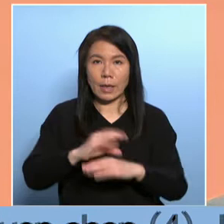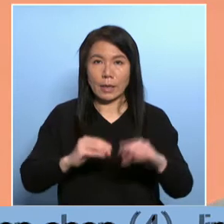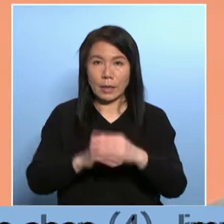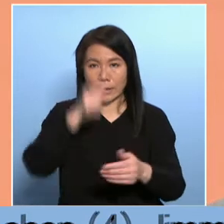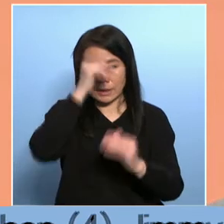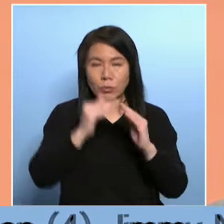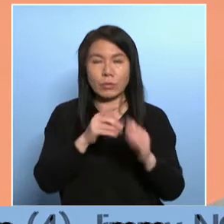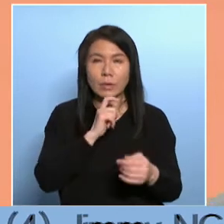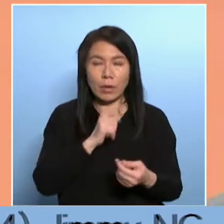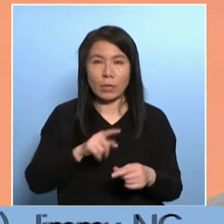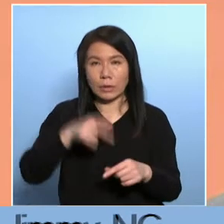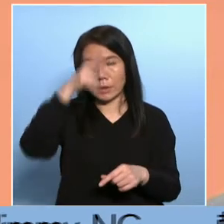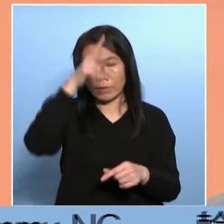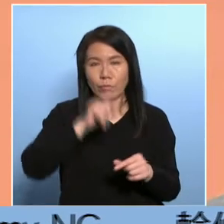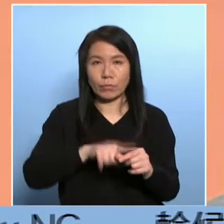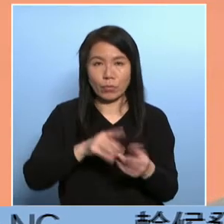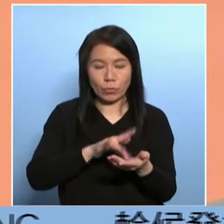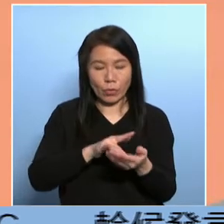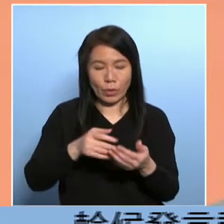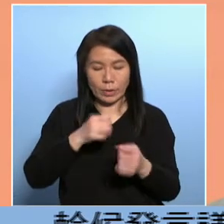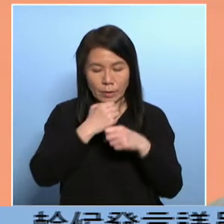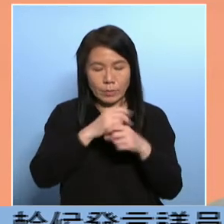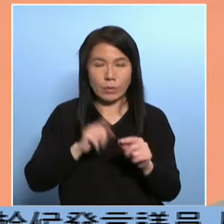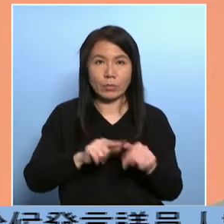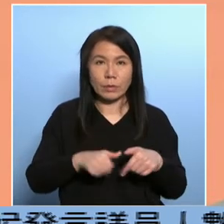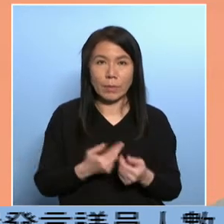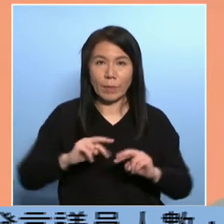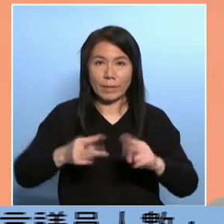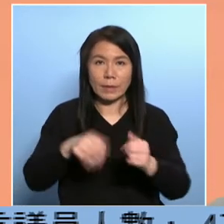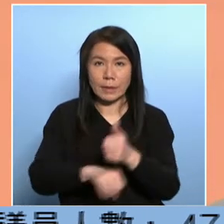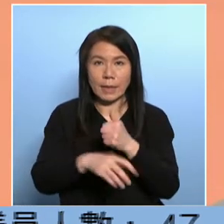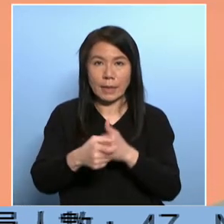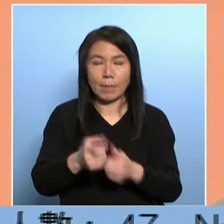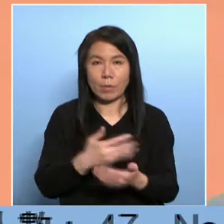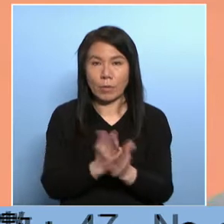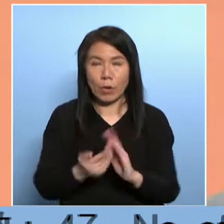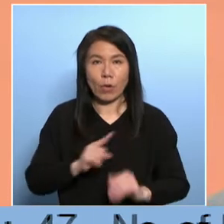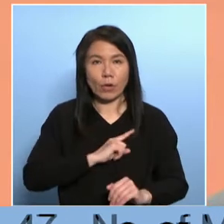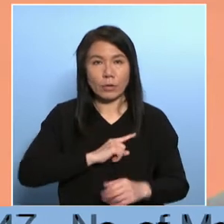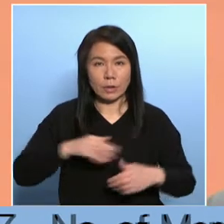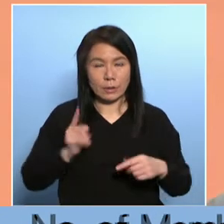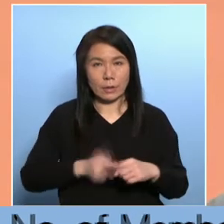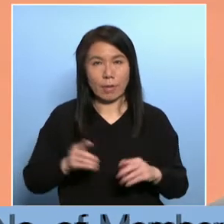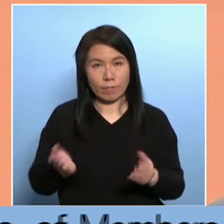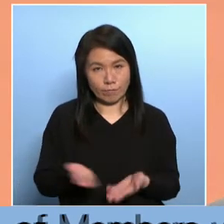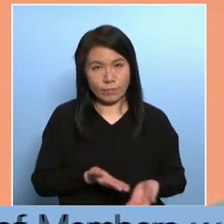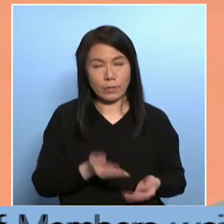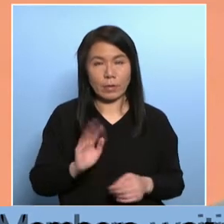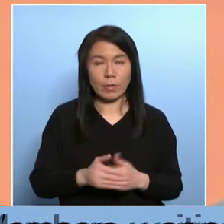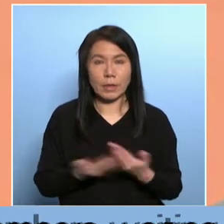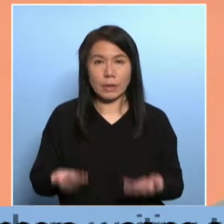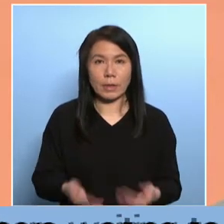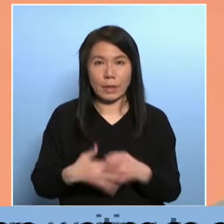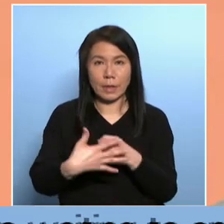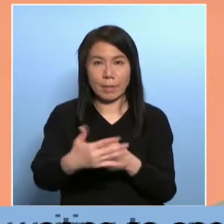Chinese medicine will be a focus of development in the healthcare system. They will be building Chinese medicine hospital, and